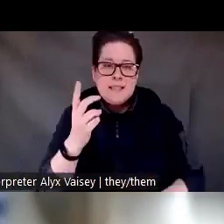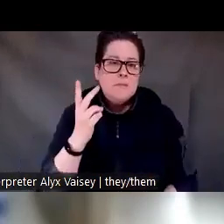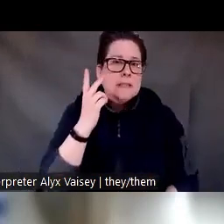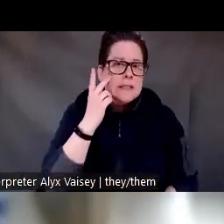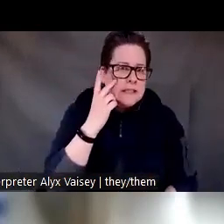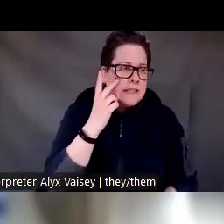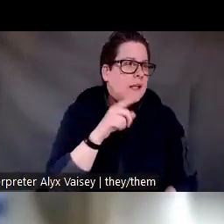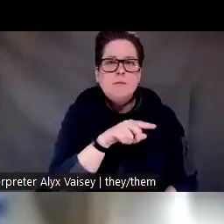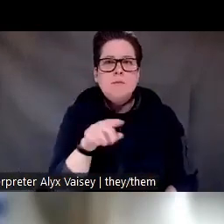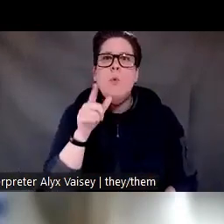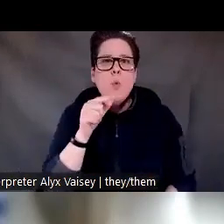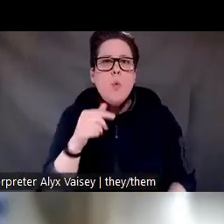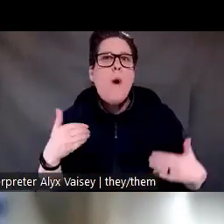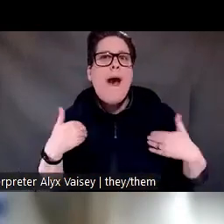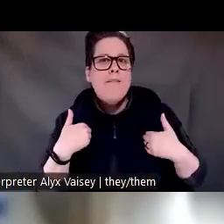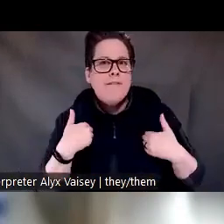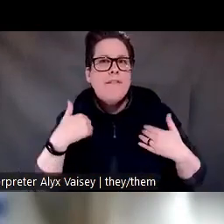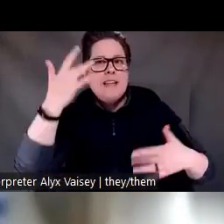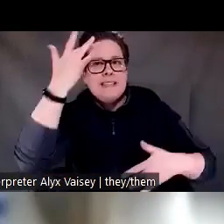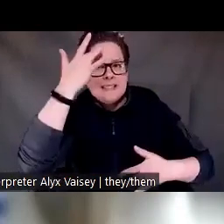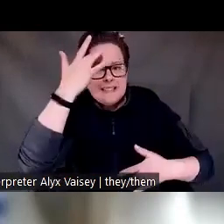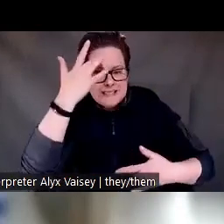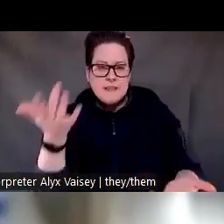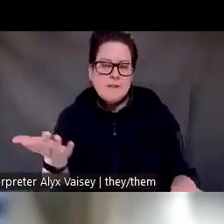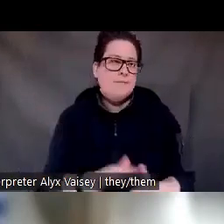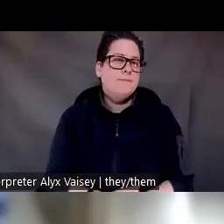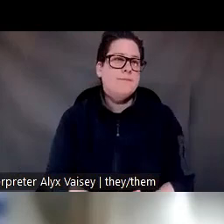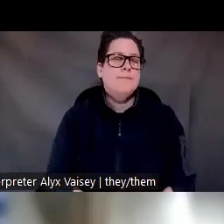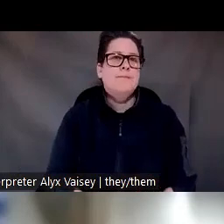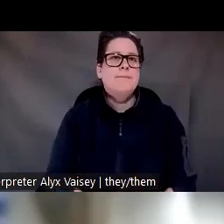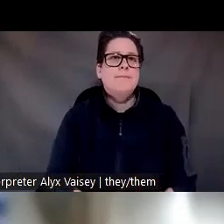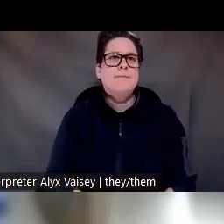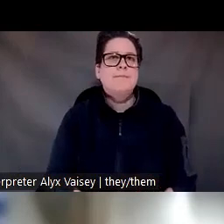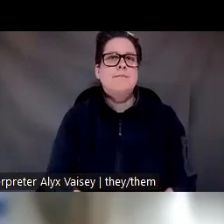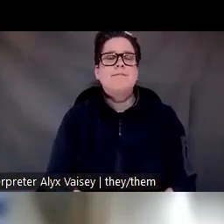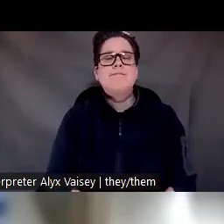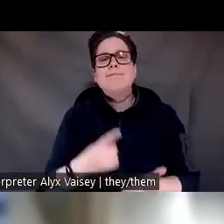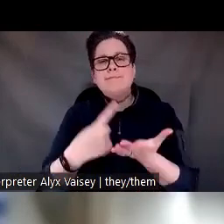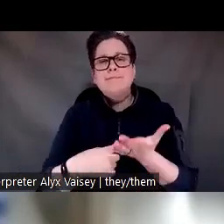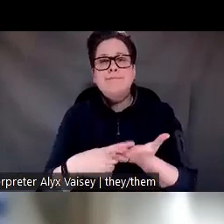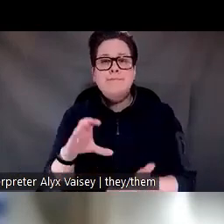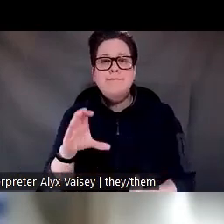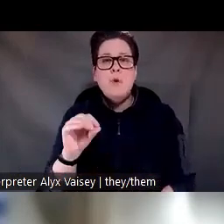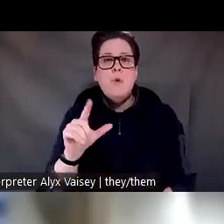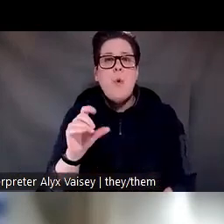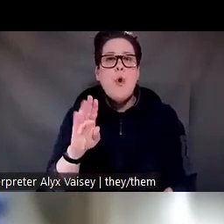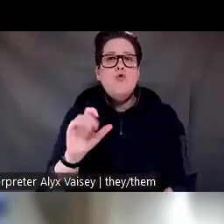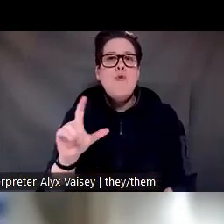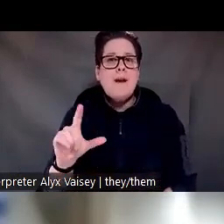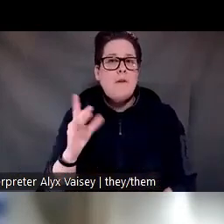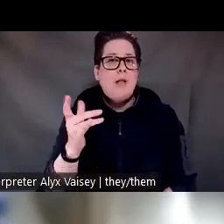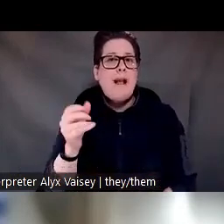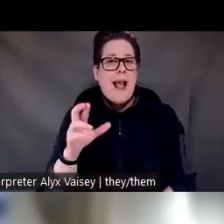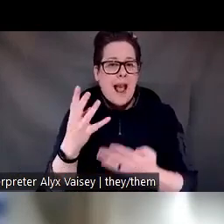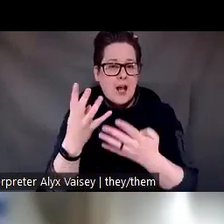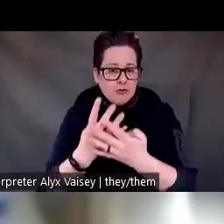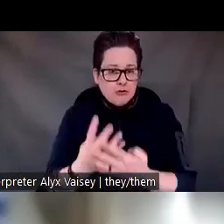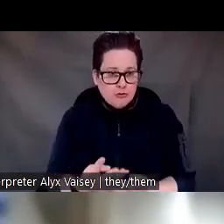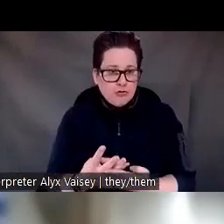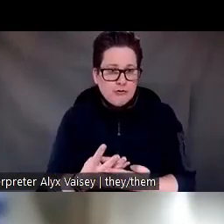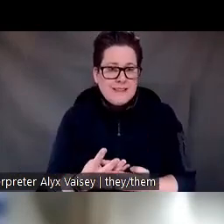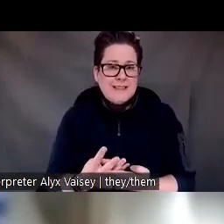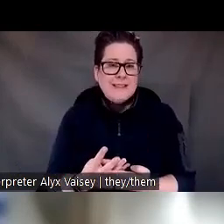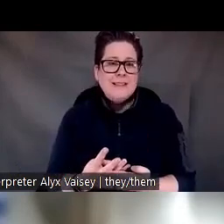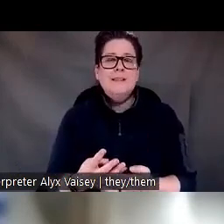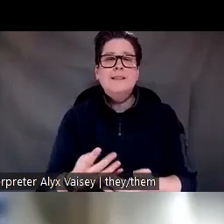who has that disease. So when we talk about colorectal cancer screening, we're talking